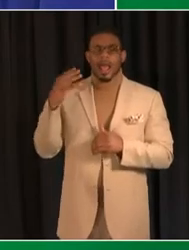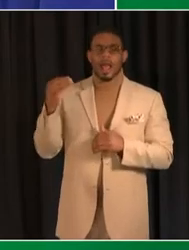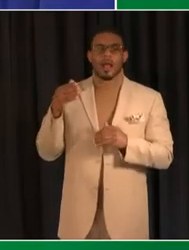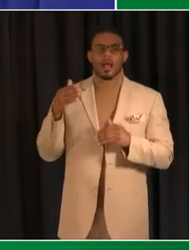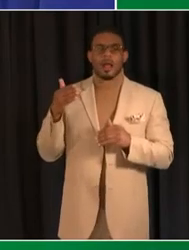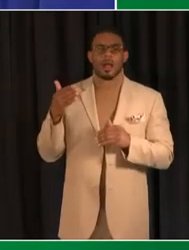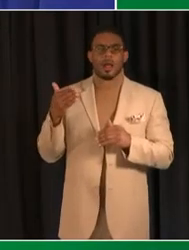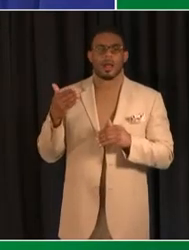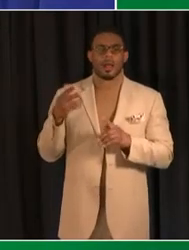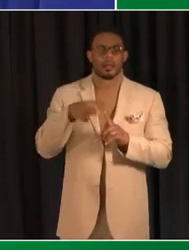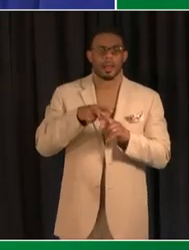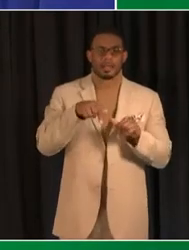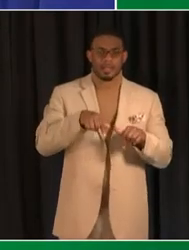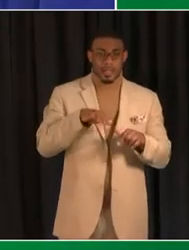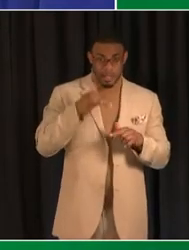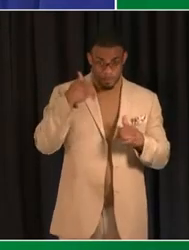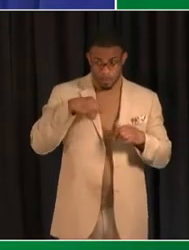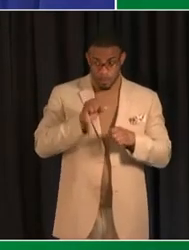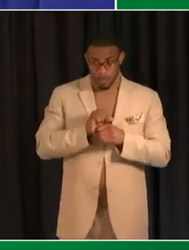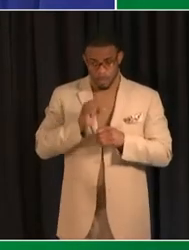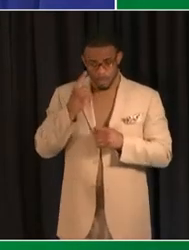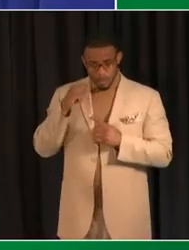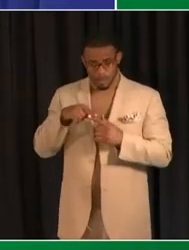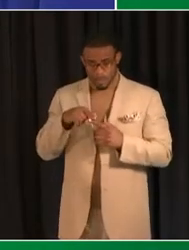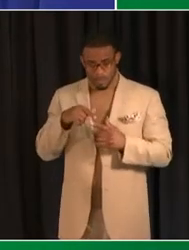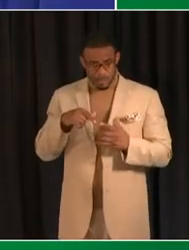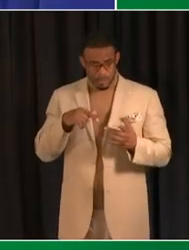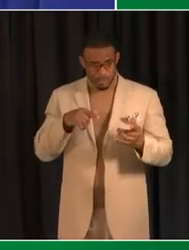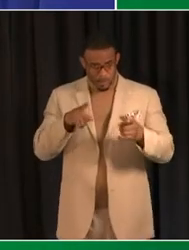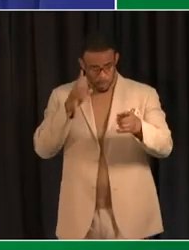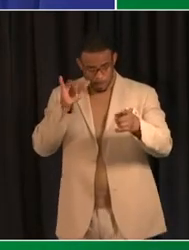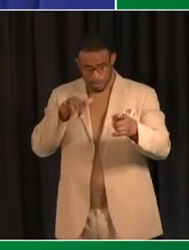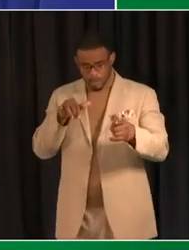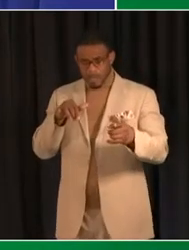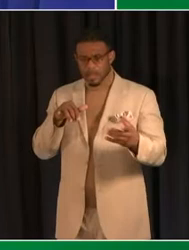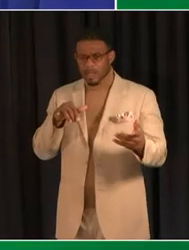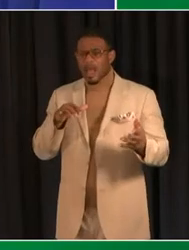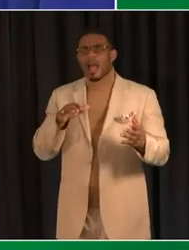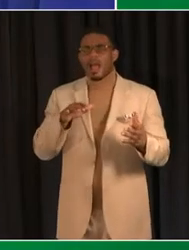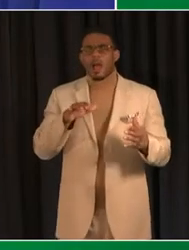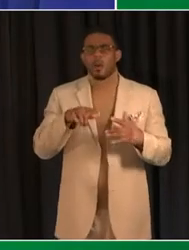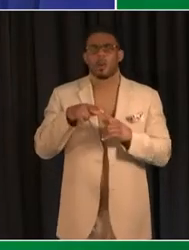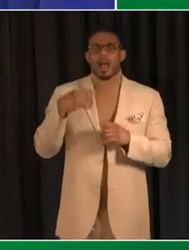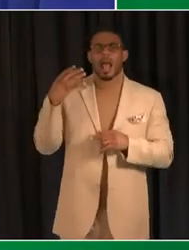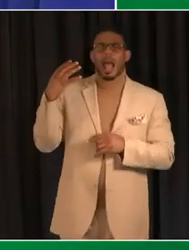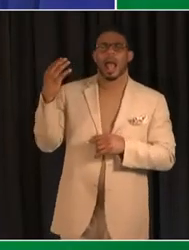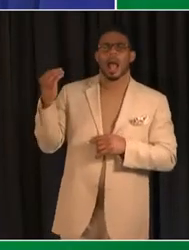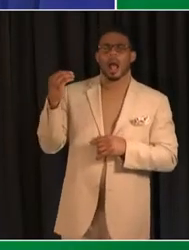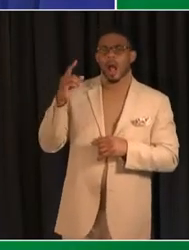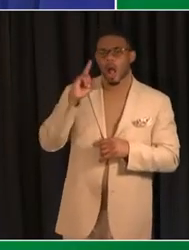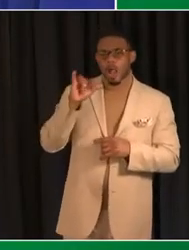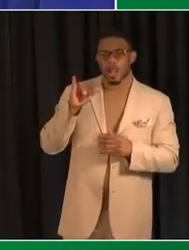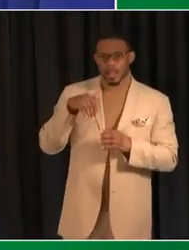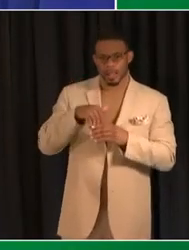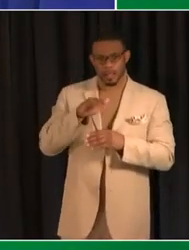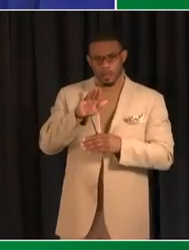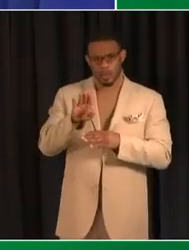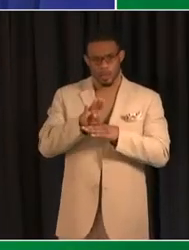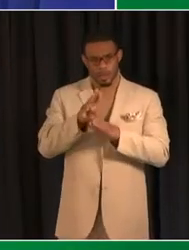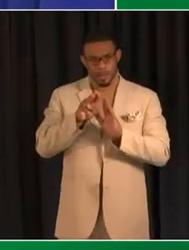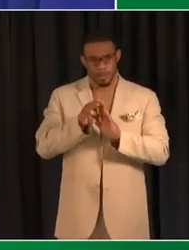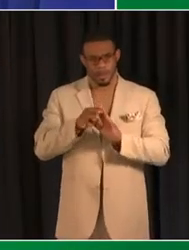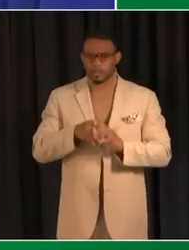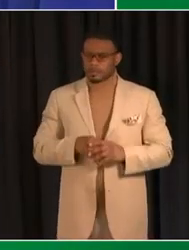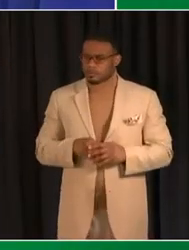how does outdoor weigh in on this? And I wonder if WeWork has thought about this, if Workshoe has thought about how outdoor kind of really fits into